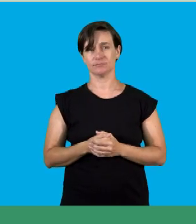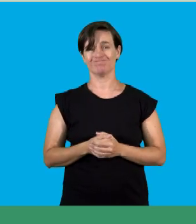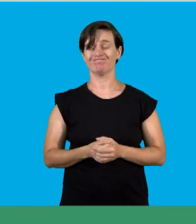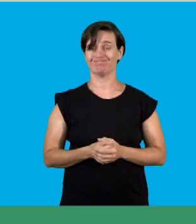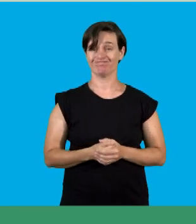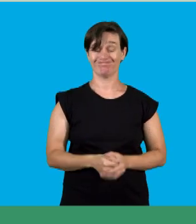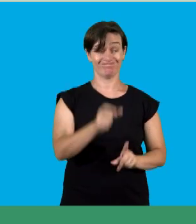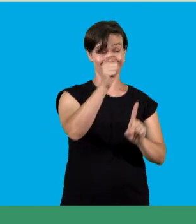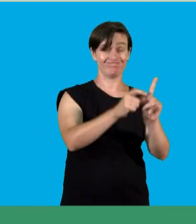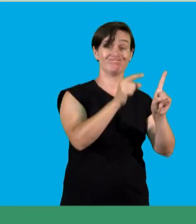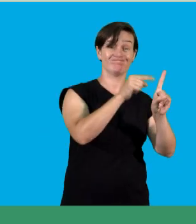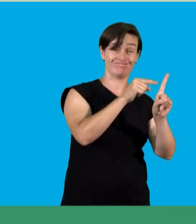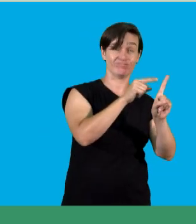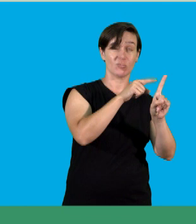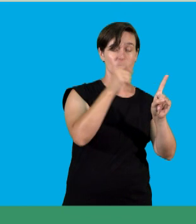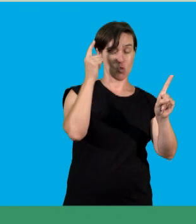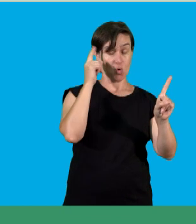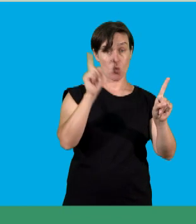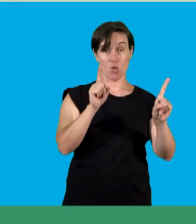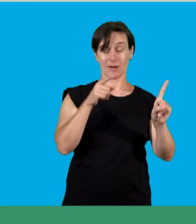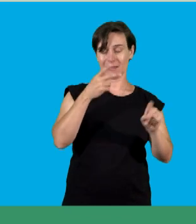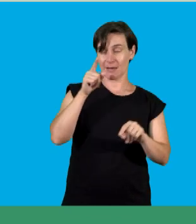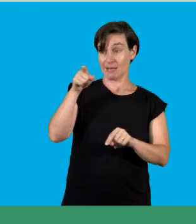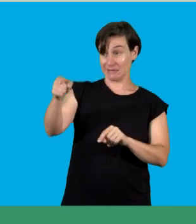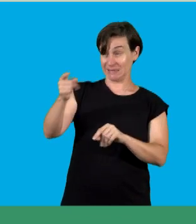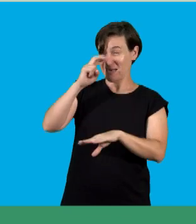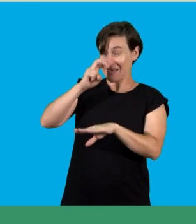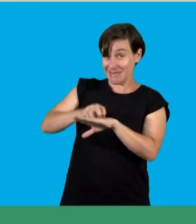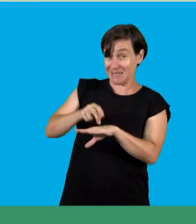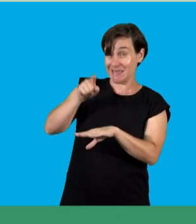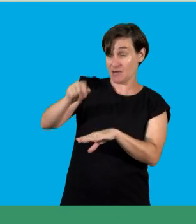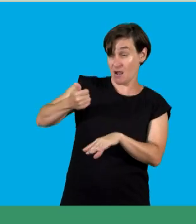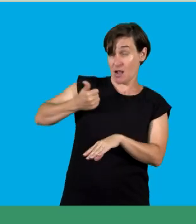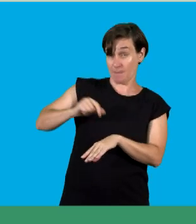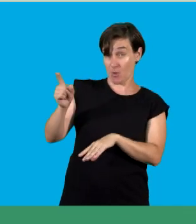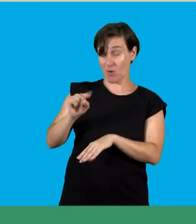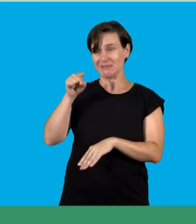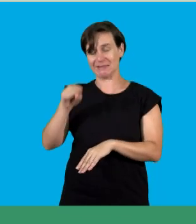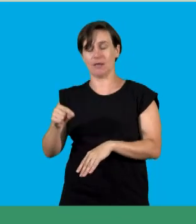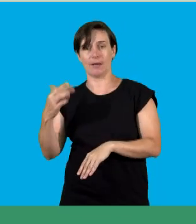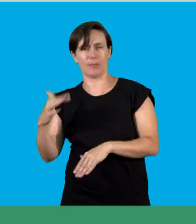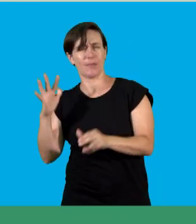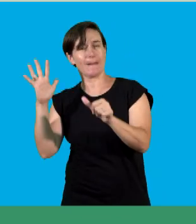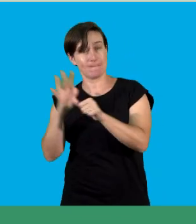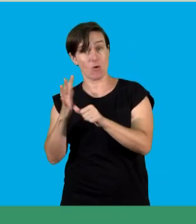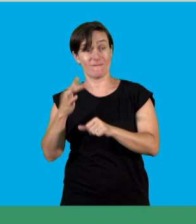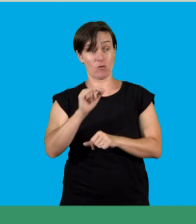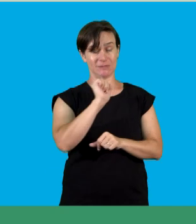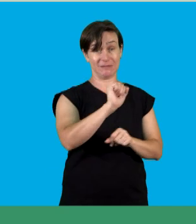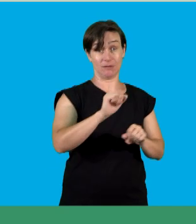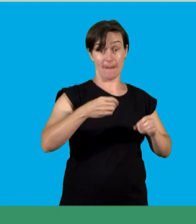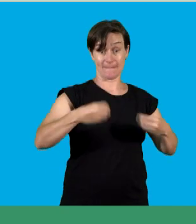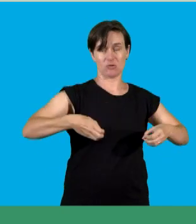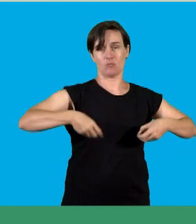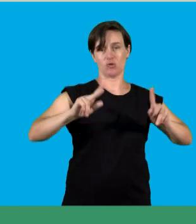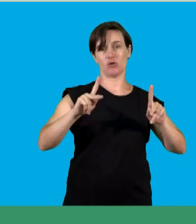Right, it says here, Cynthia realized that needs and desires are the keys to a successful